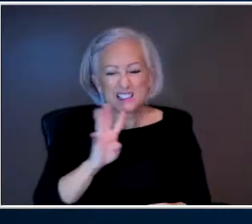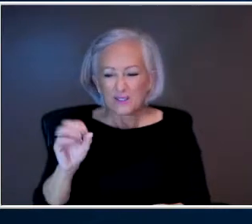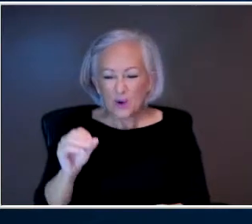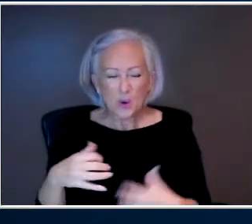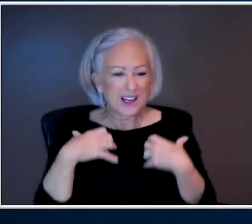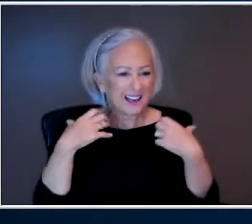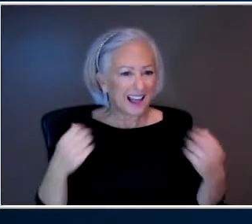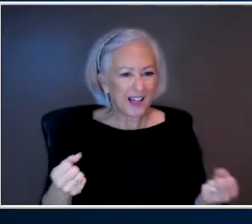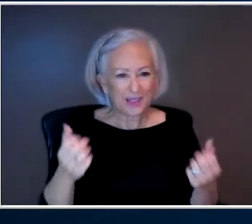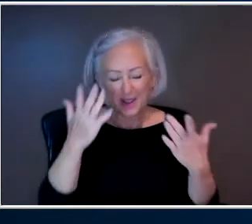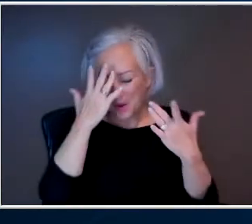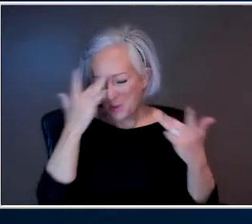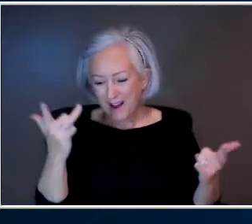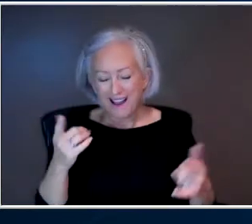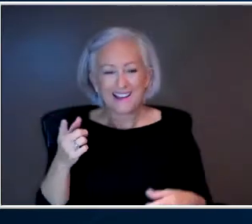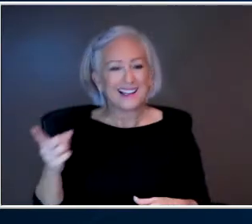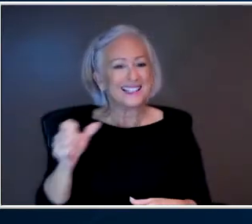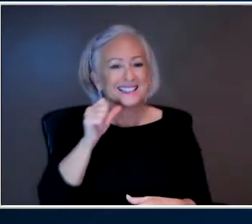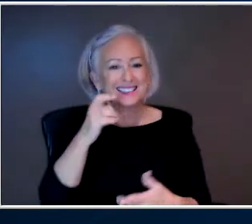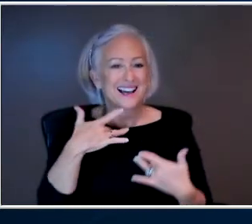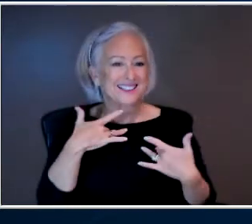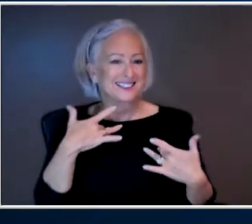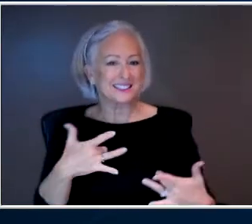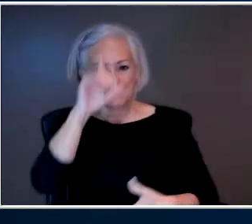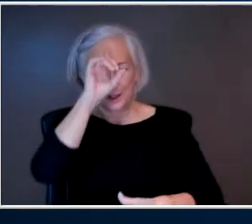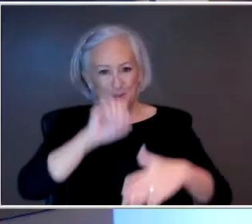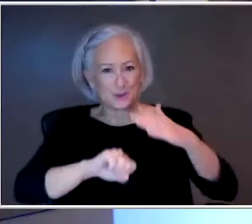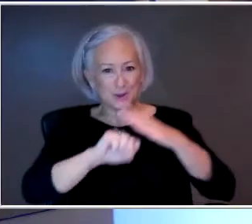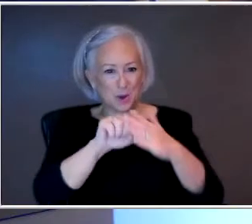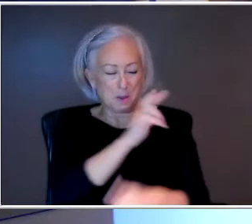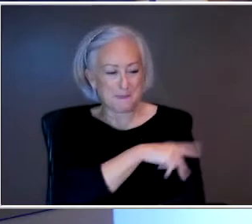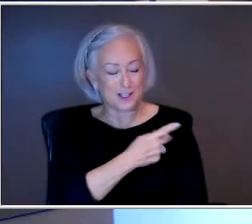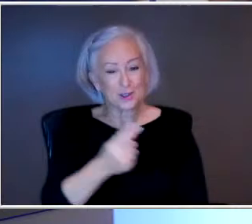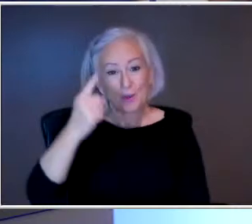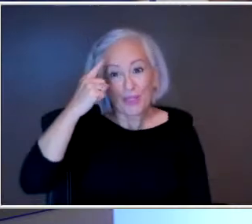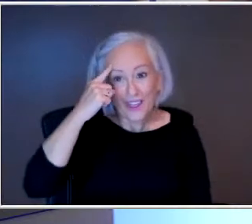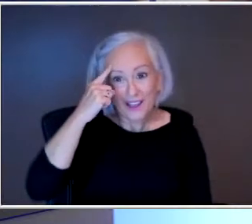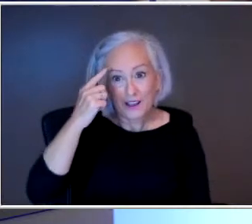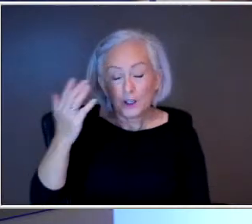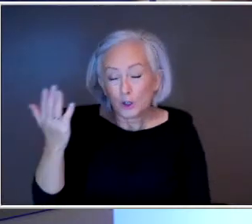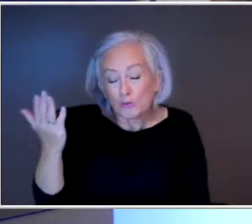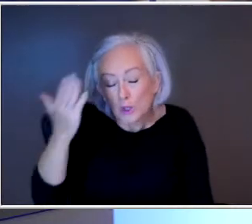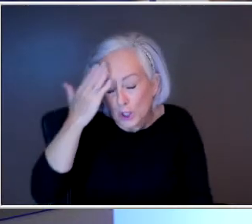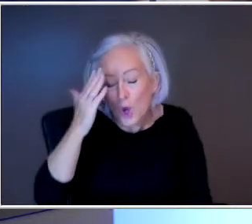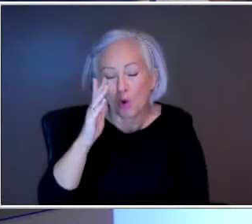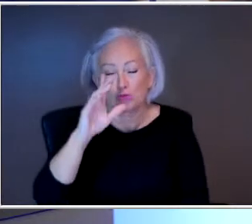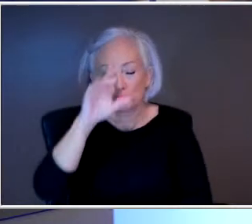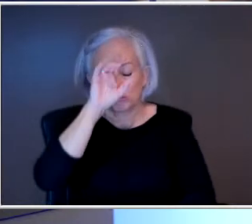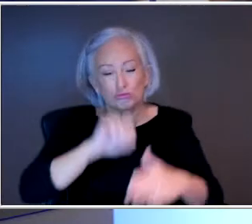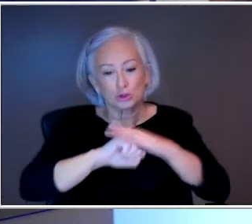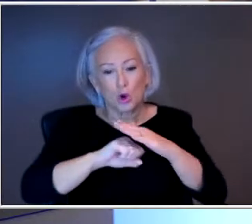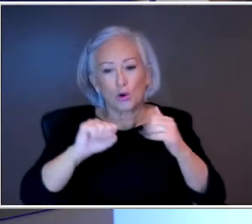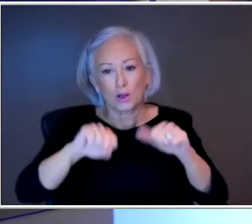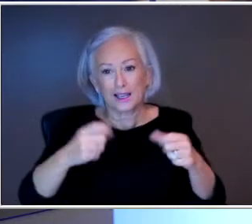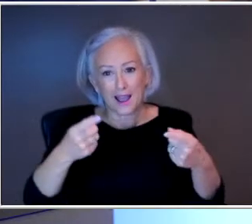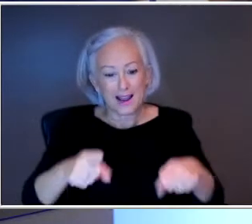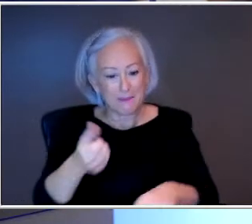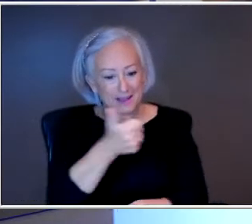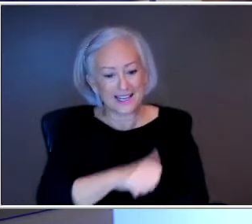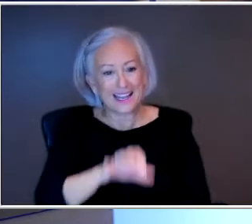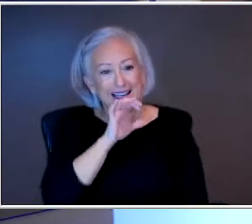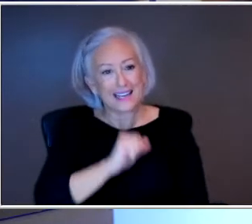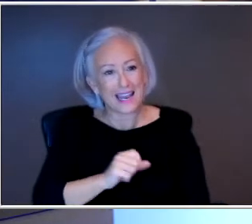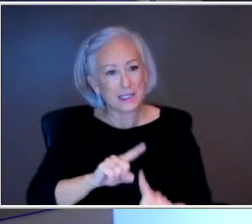he's not the typical stroke patient that we think of. We know stroke can happen at any age, but it's a little unusual when we heard this story, right?